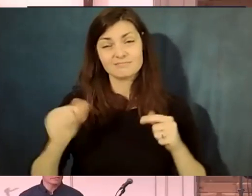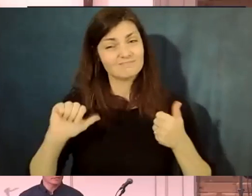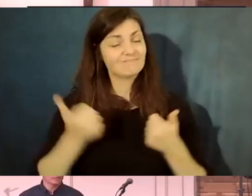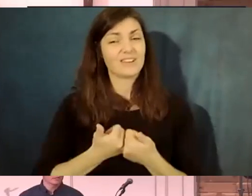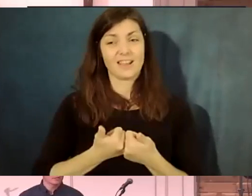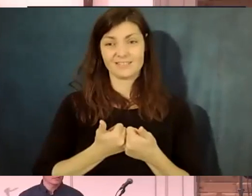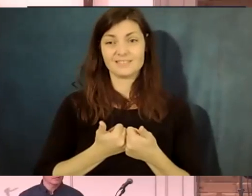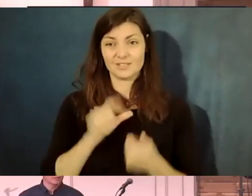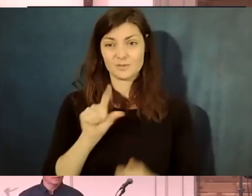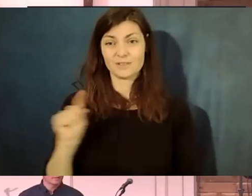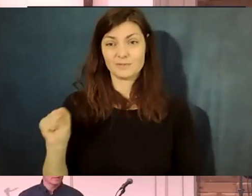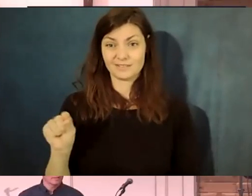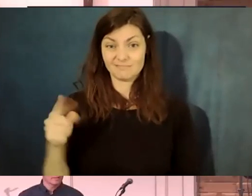challenging.